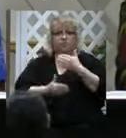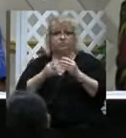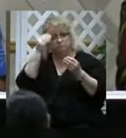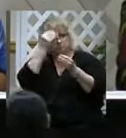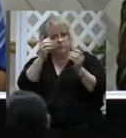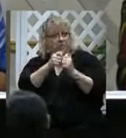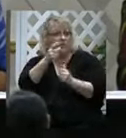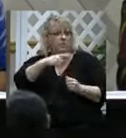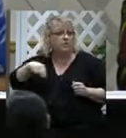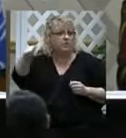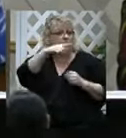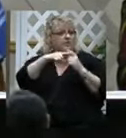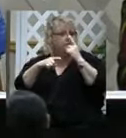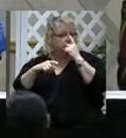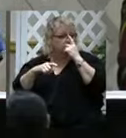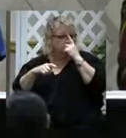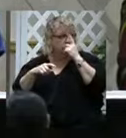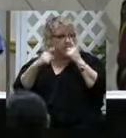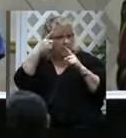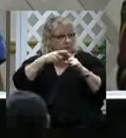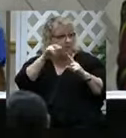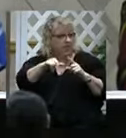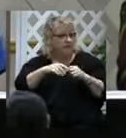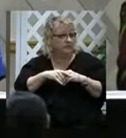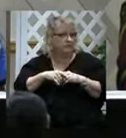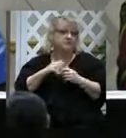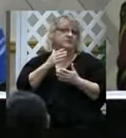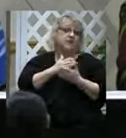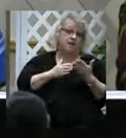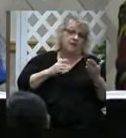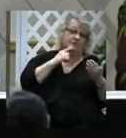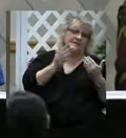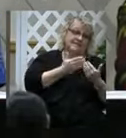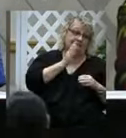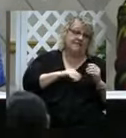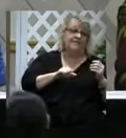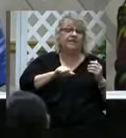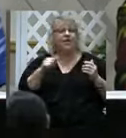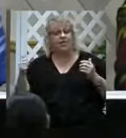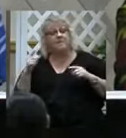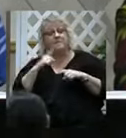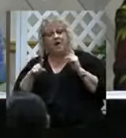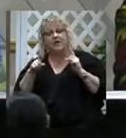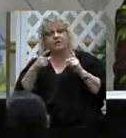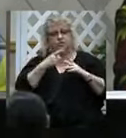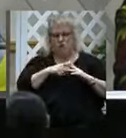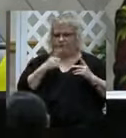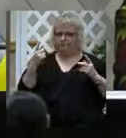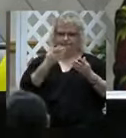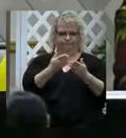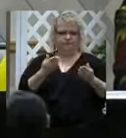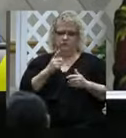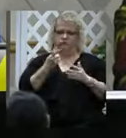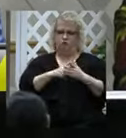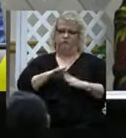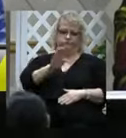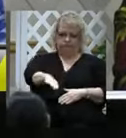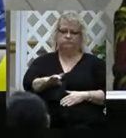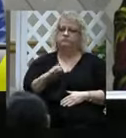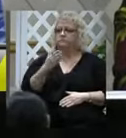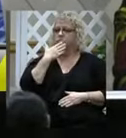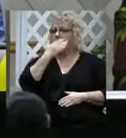just share with you, for you to think about. Some of those things are easier than others, but I think that if you just start somewhere, that's a victory in